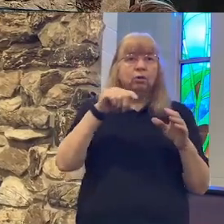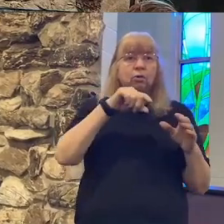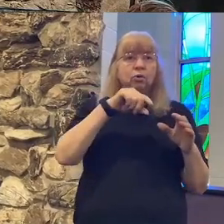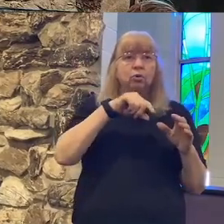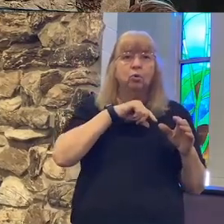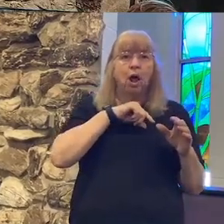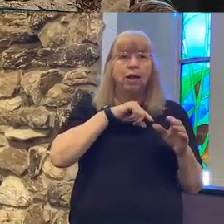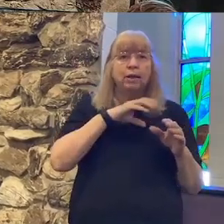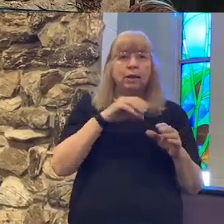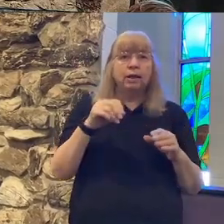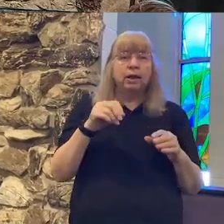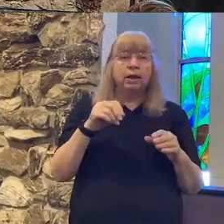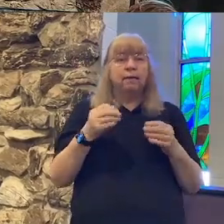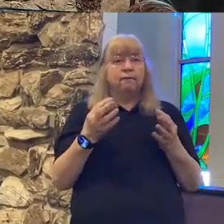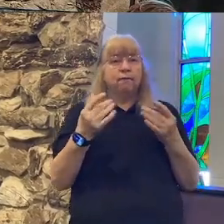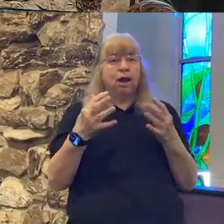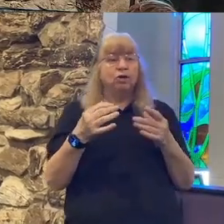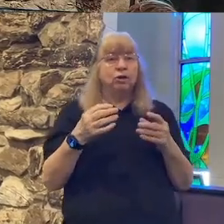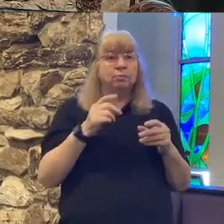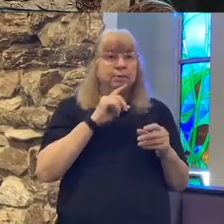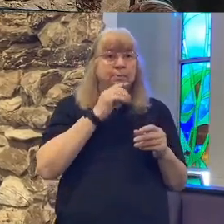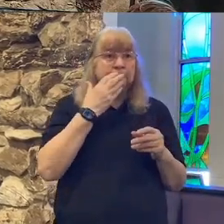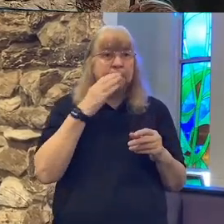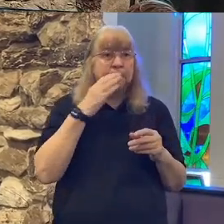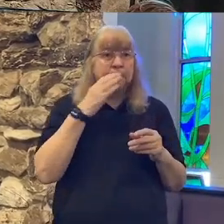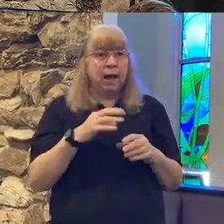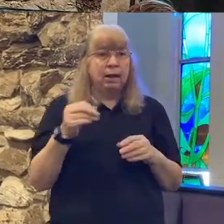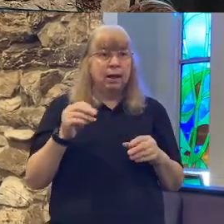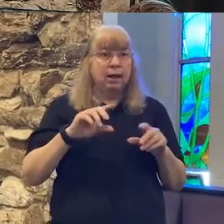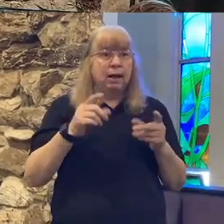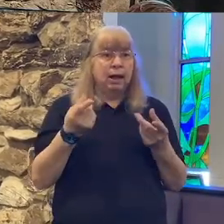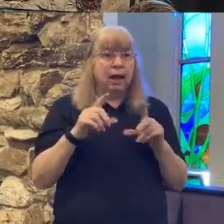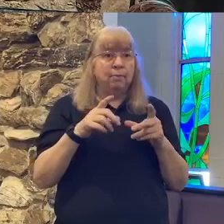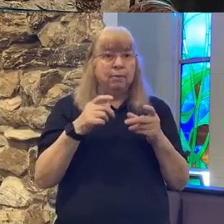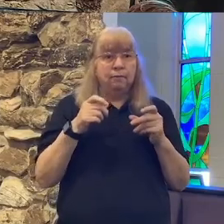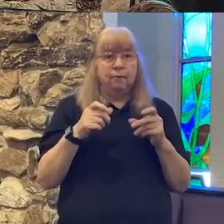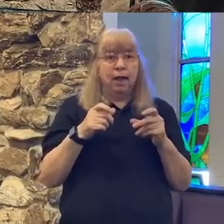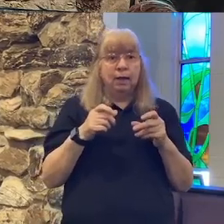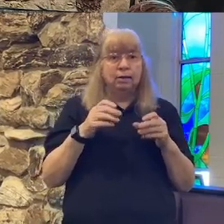Fires can be raging. Suddenly they can be out of control.